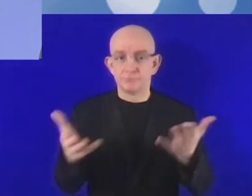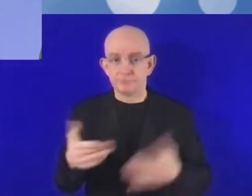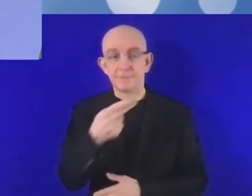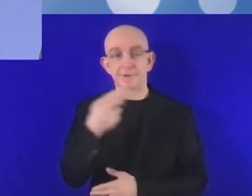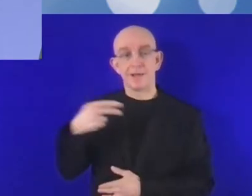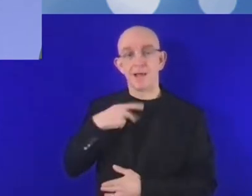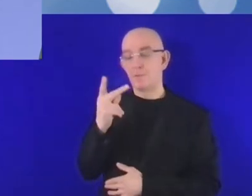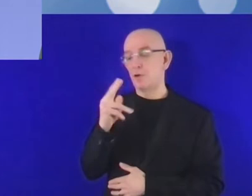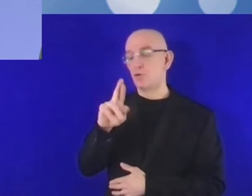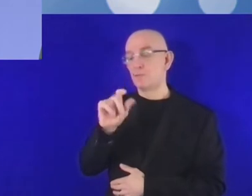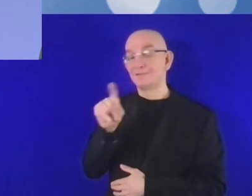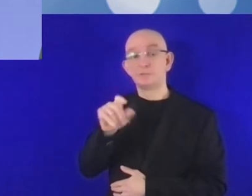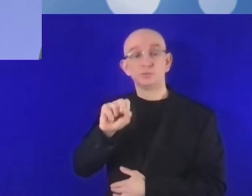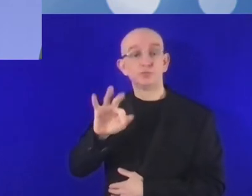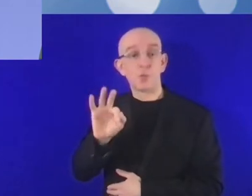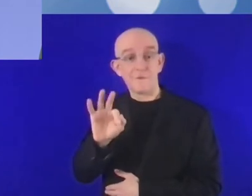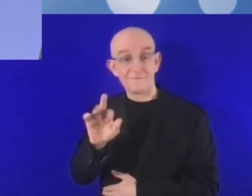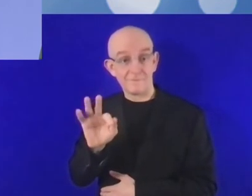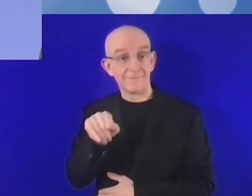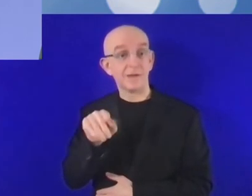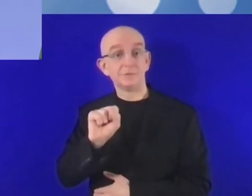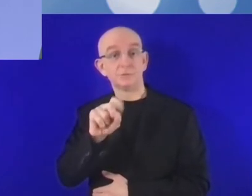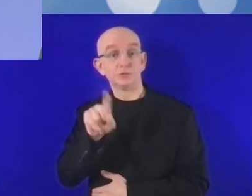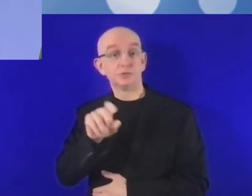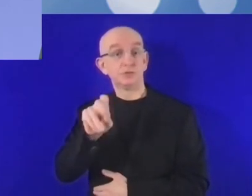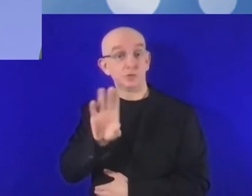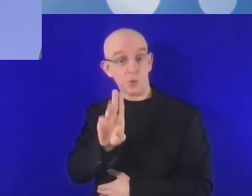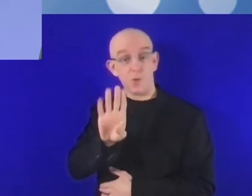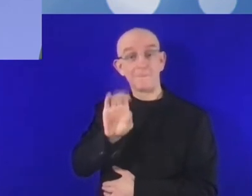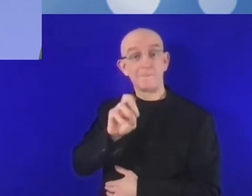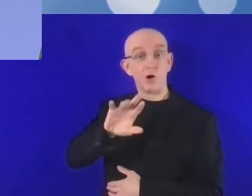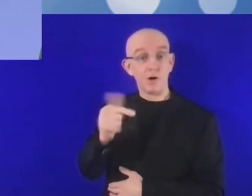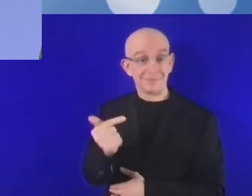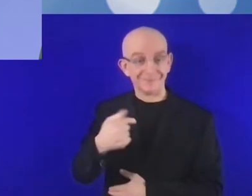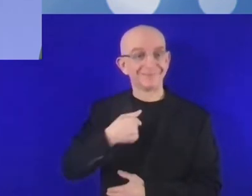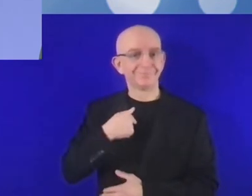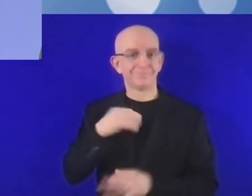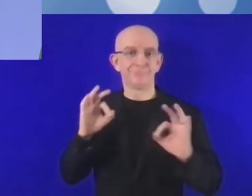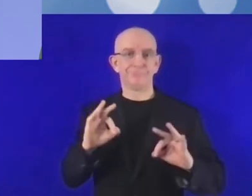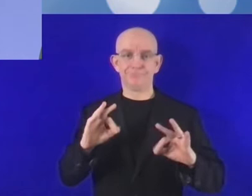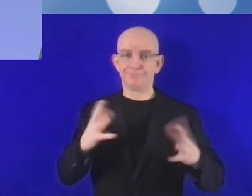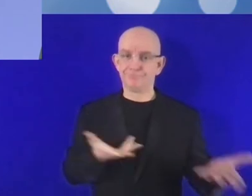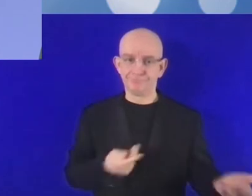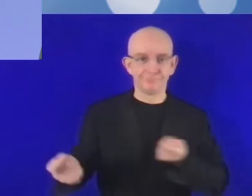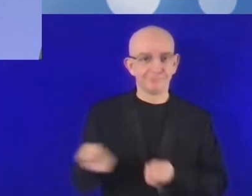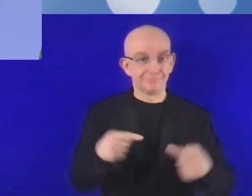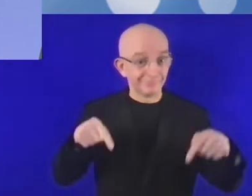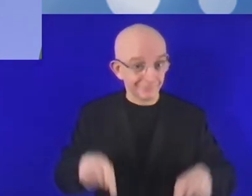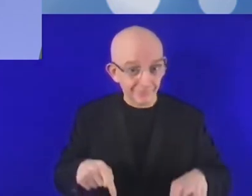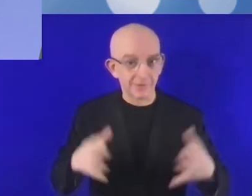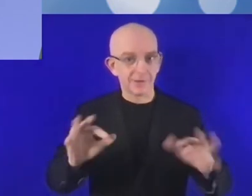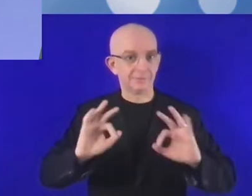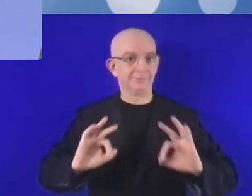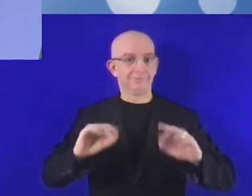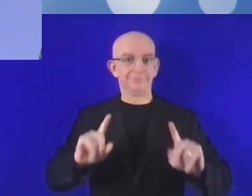16th edition of internet governance forum as well as having with us today on site